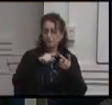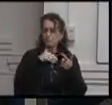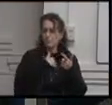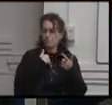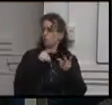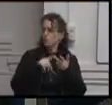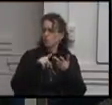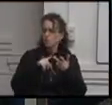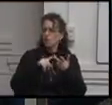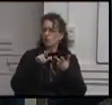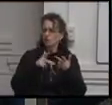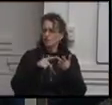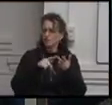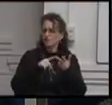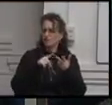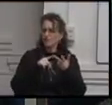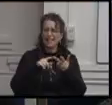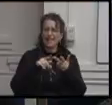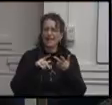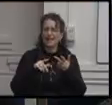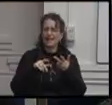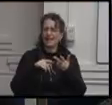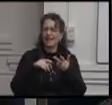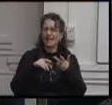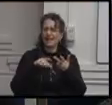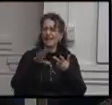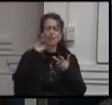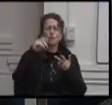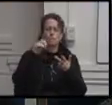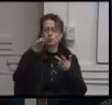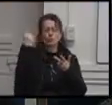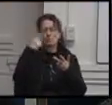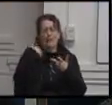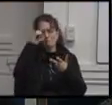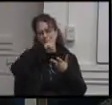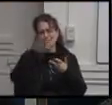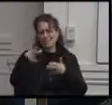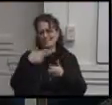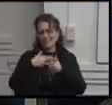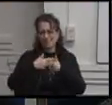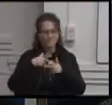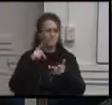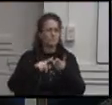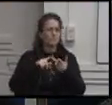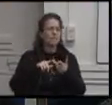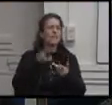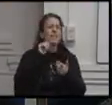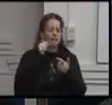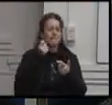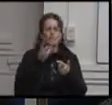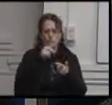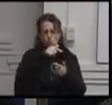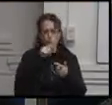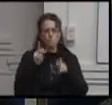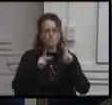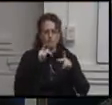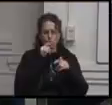one. Michael Boswell, member as well. Ann